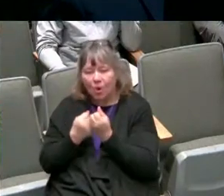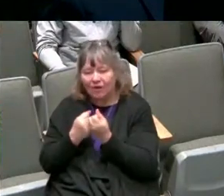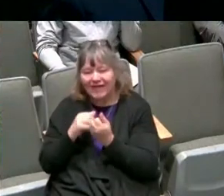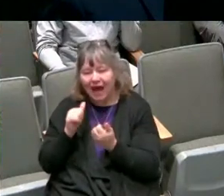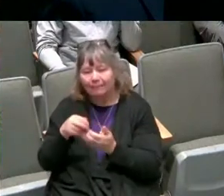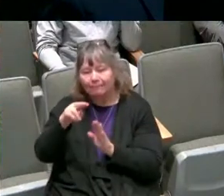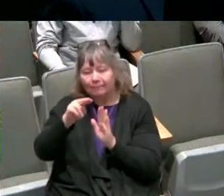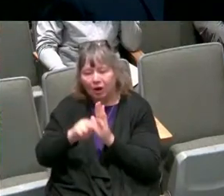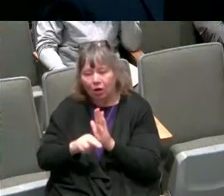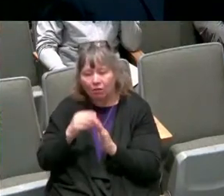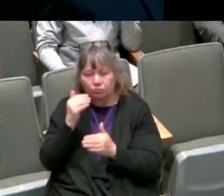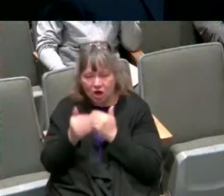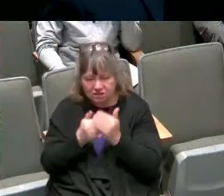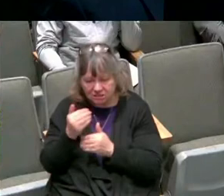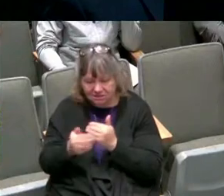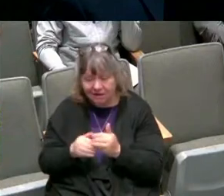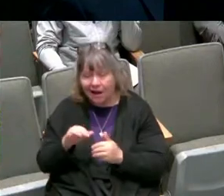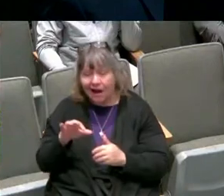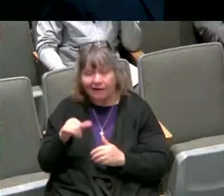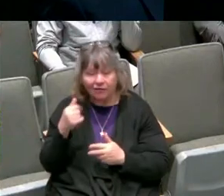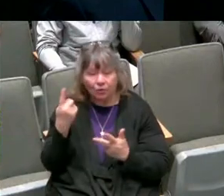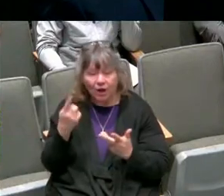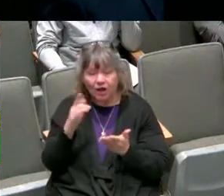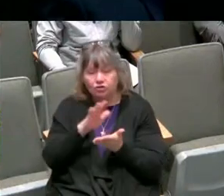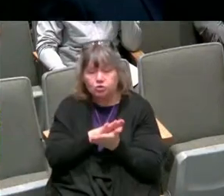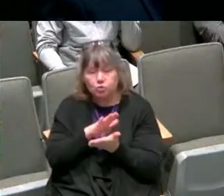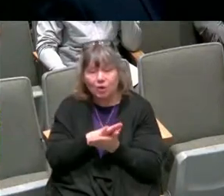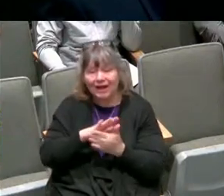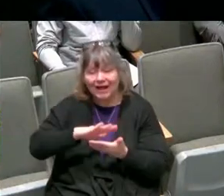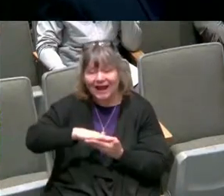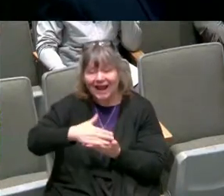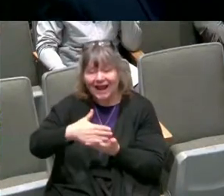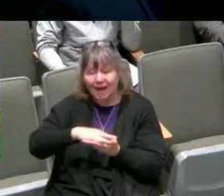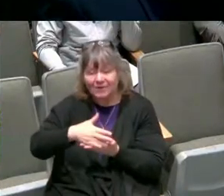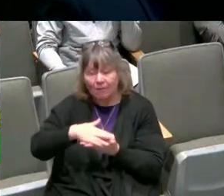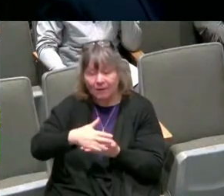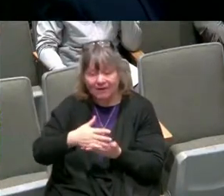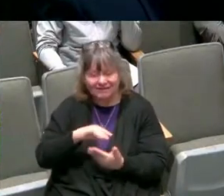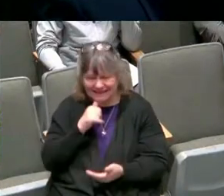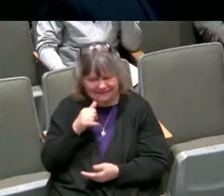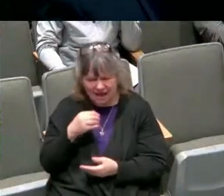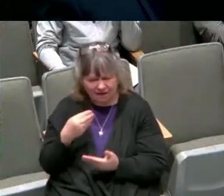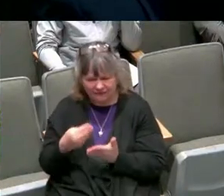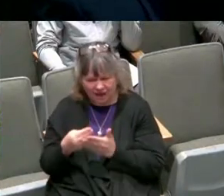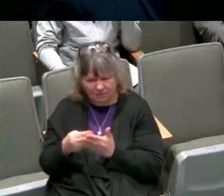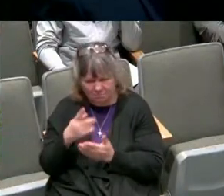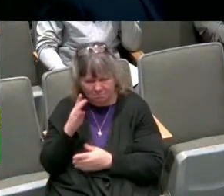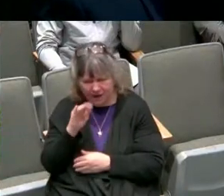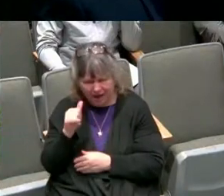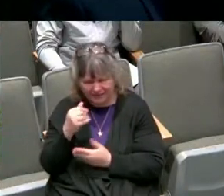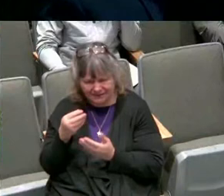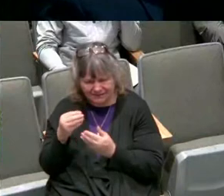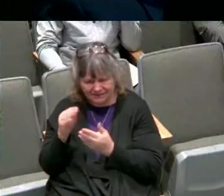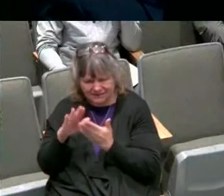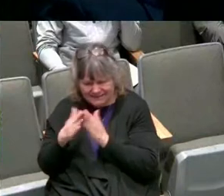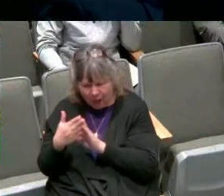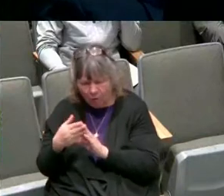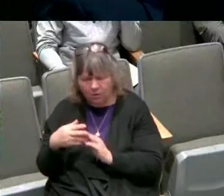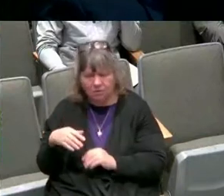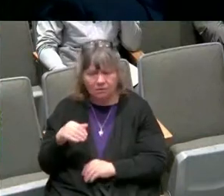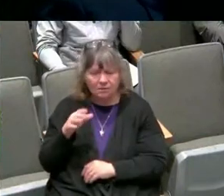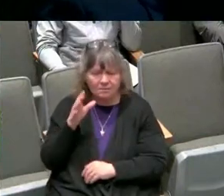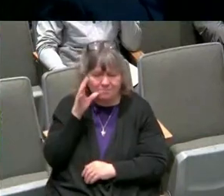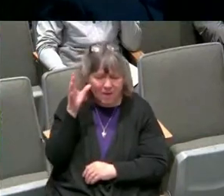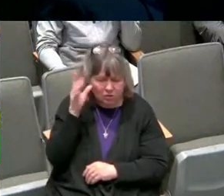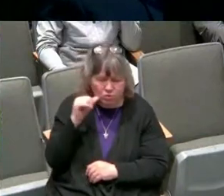process another large one is the school laptop initiative so that's not funded by the town parents who elect to